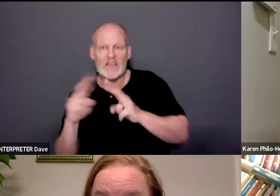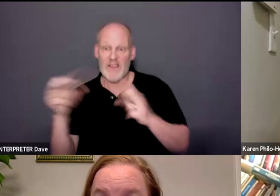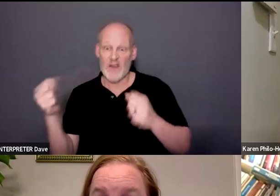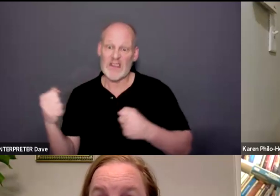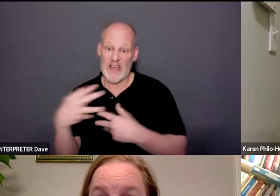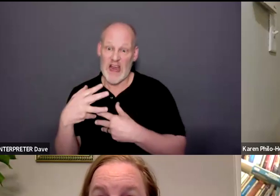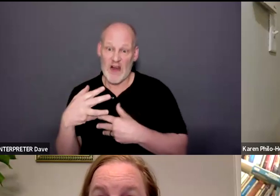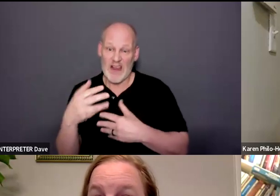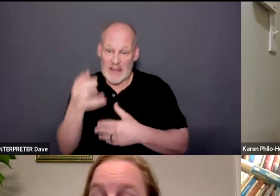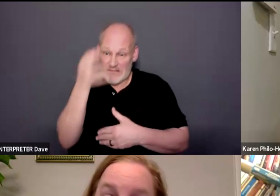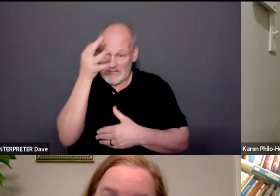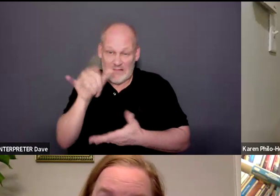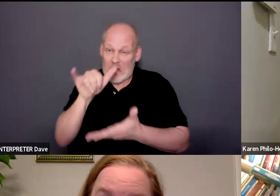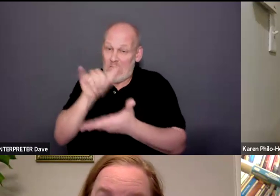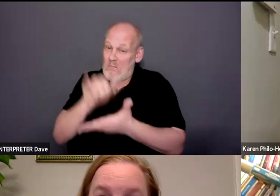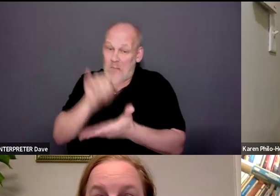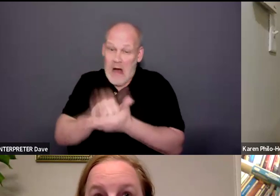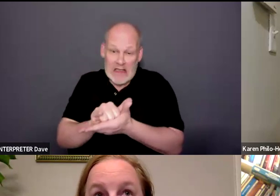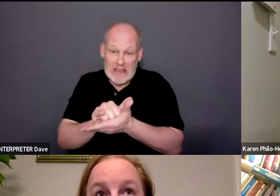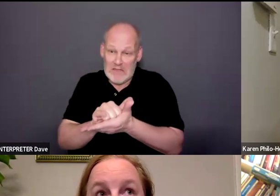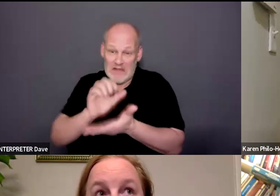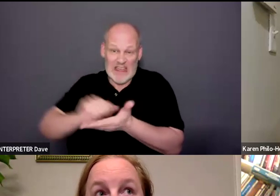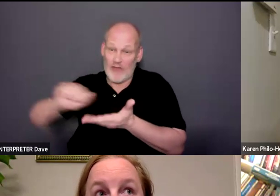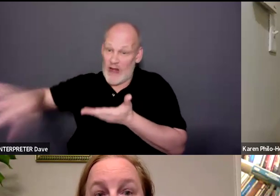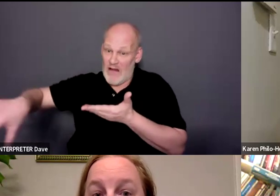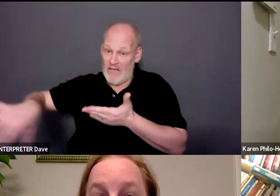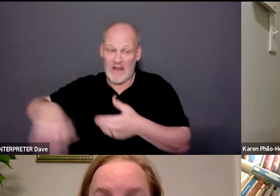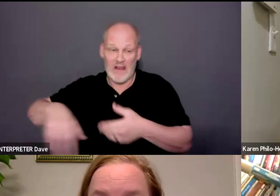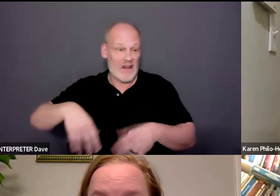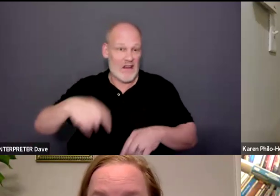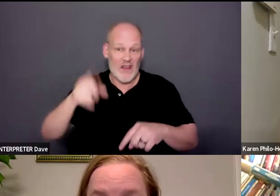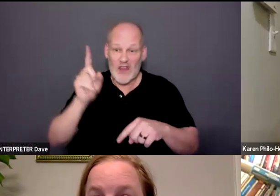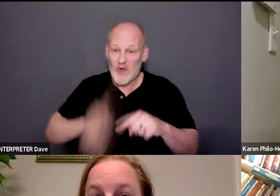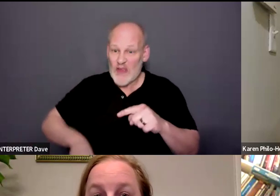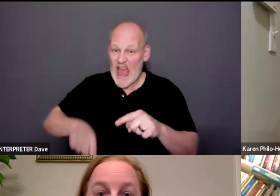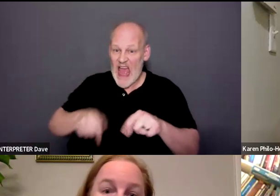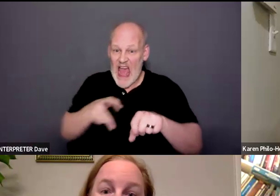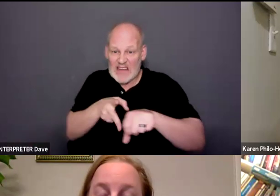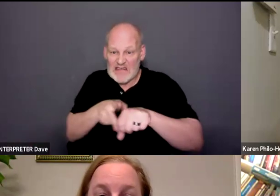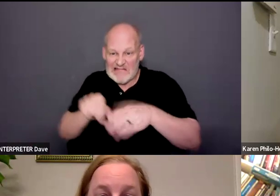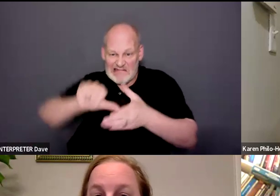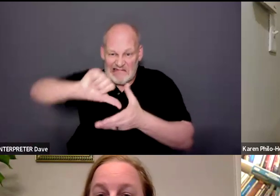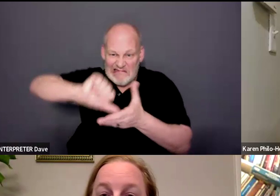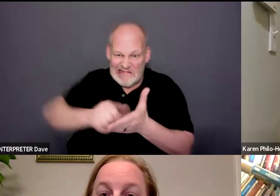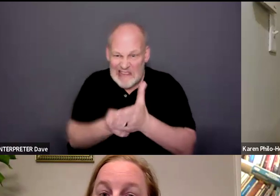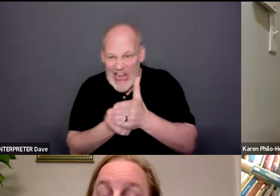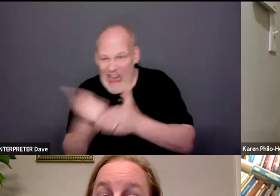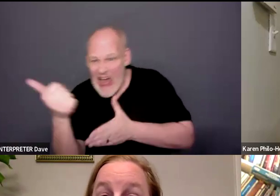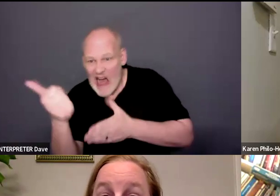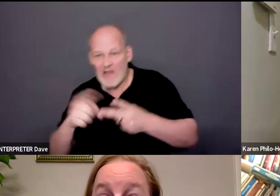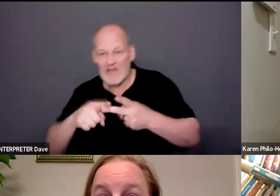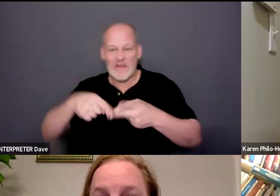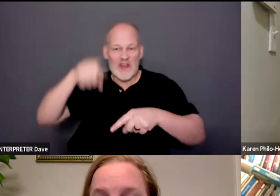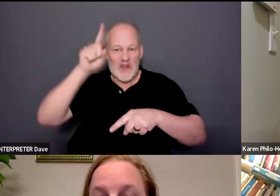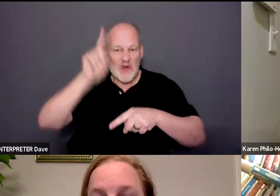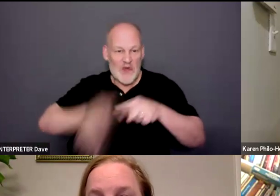of. You can't bleach it. You can't autoclave it. You can't, it's really